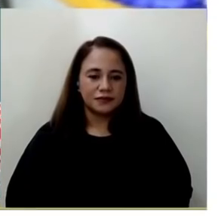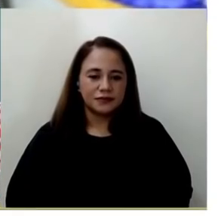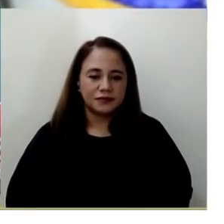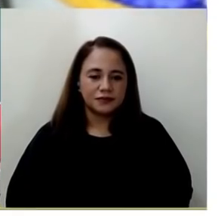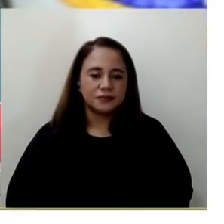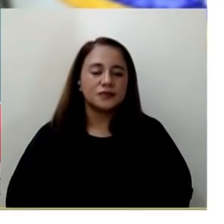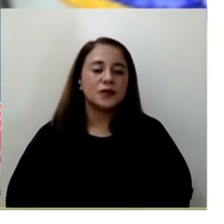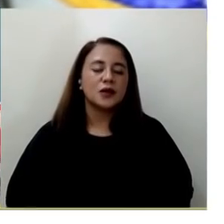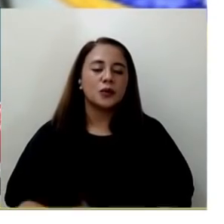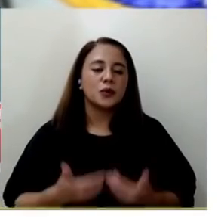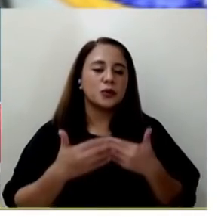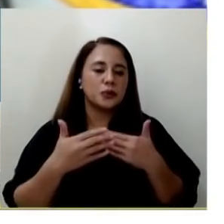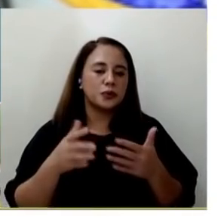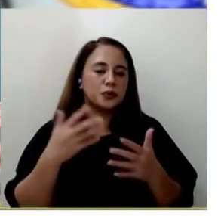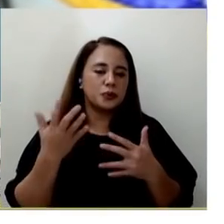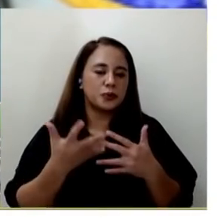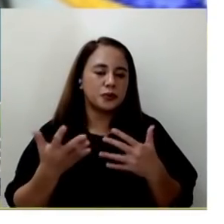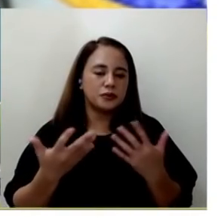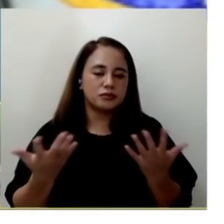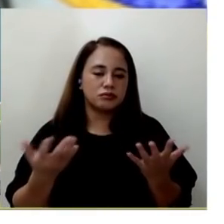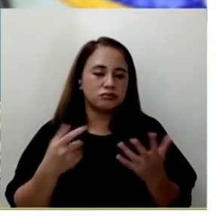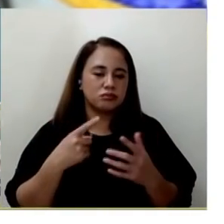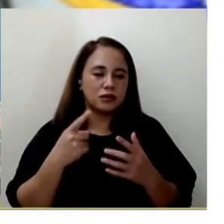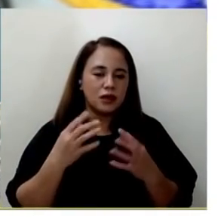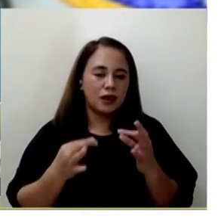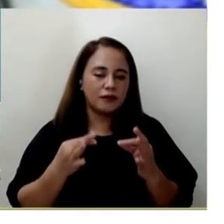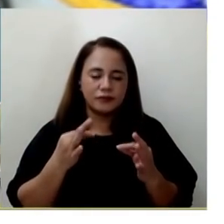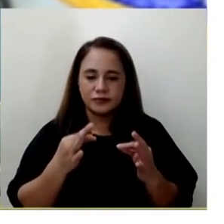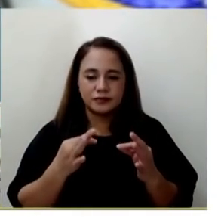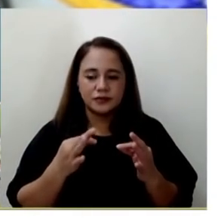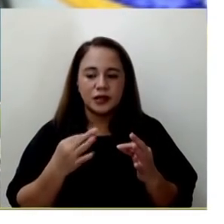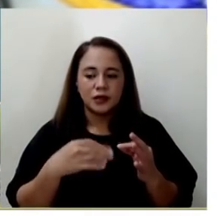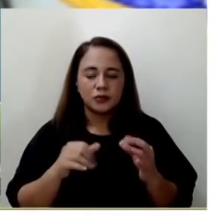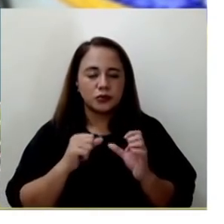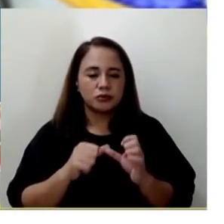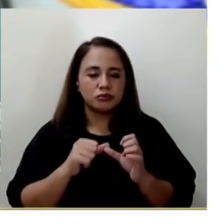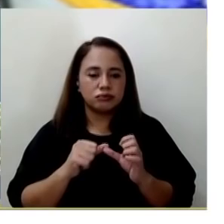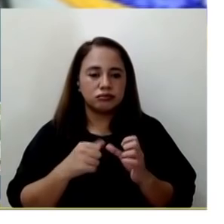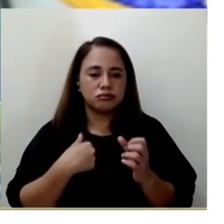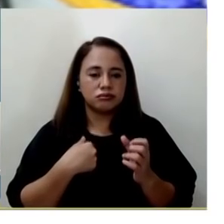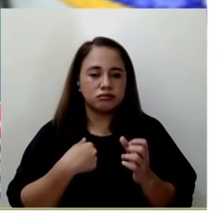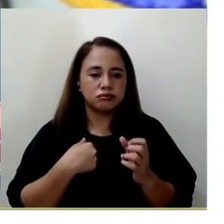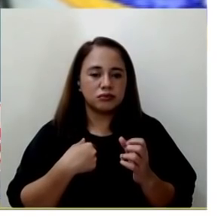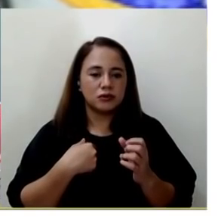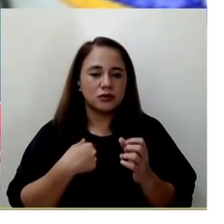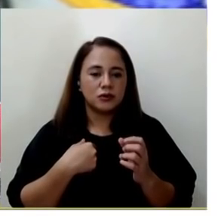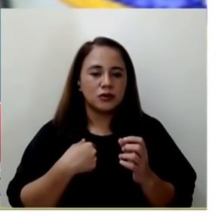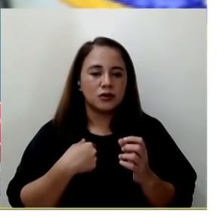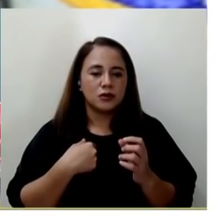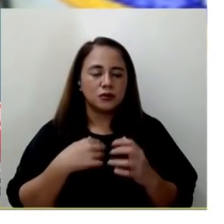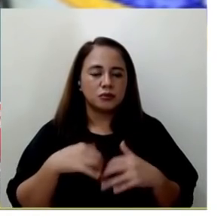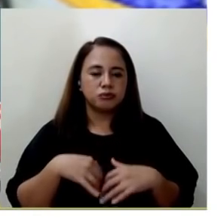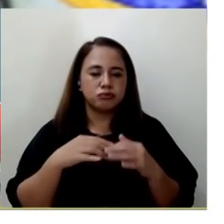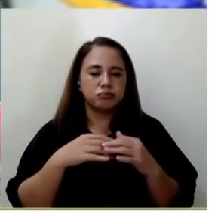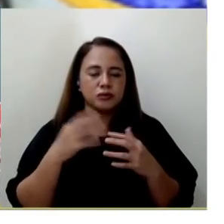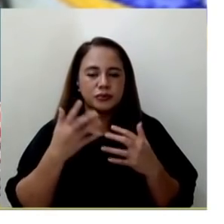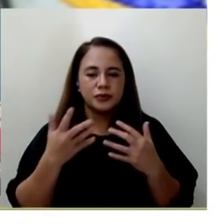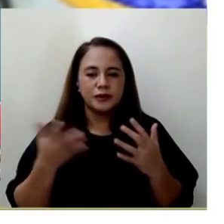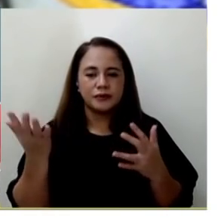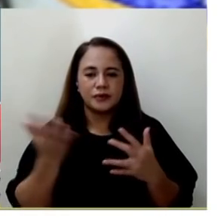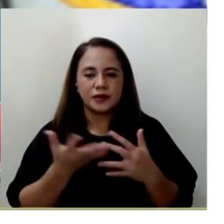paano magpo-proceed ang kaso kung ganun. But then, we continue to do our job, build up the case and file